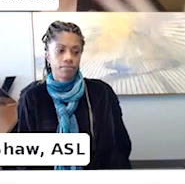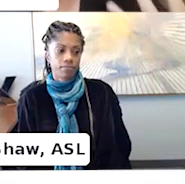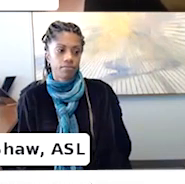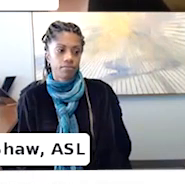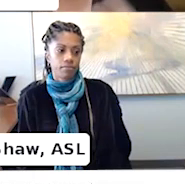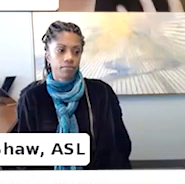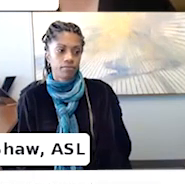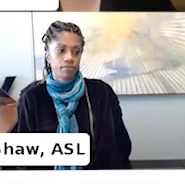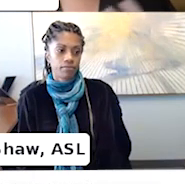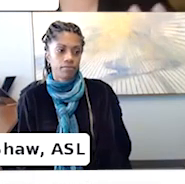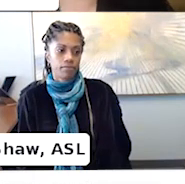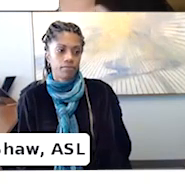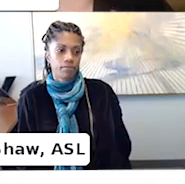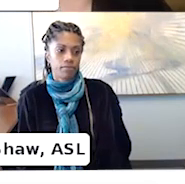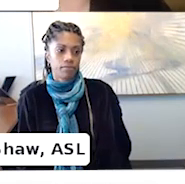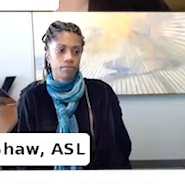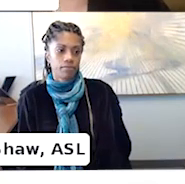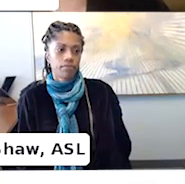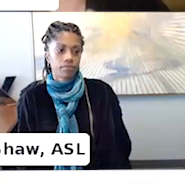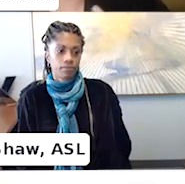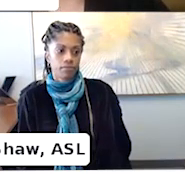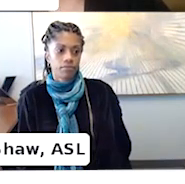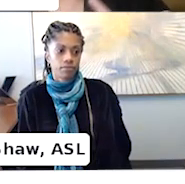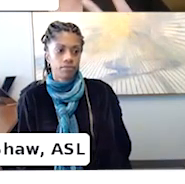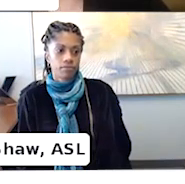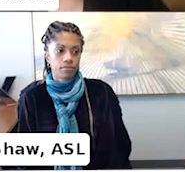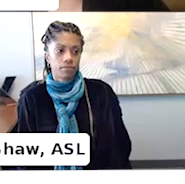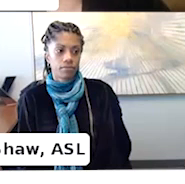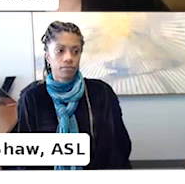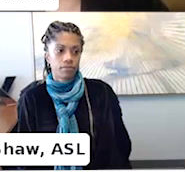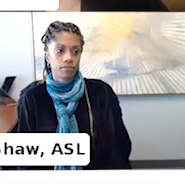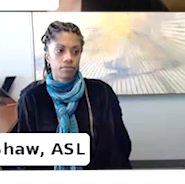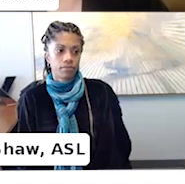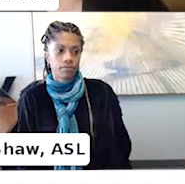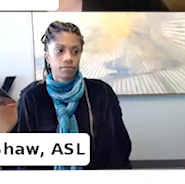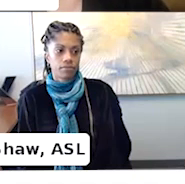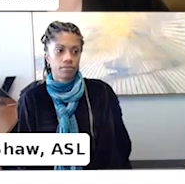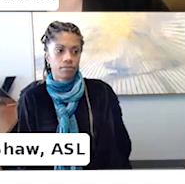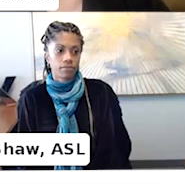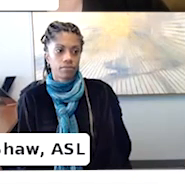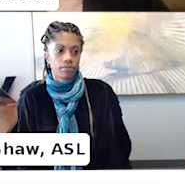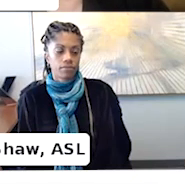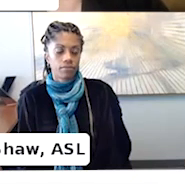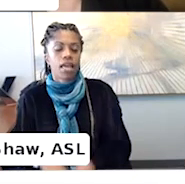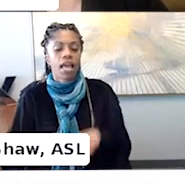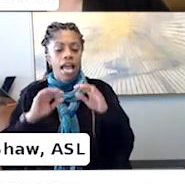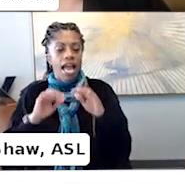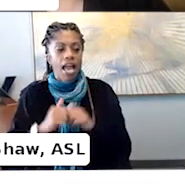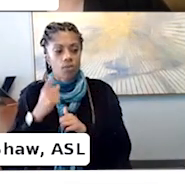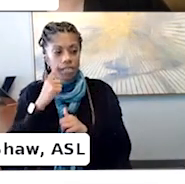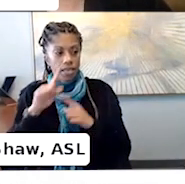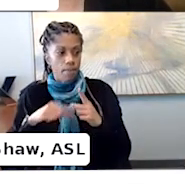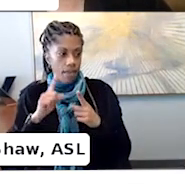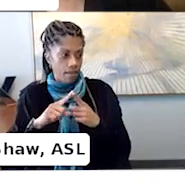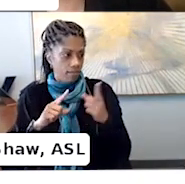going to be a lot here, so we can also share this back later as well. How do we think about what representation means?